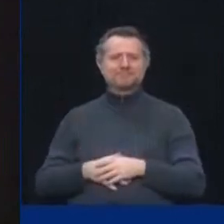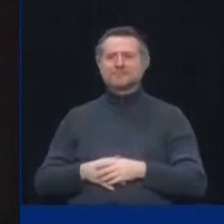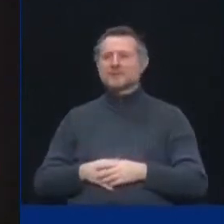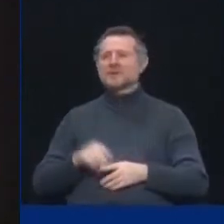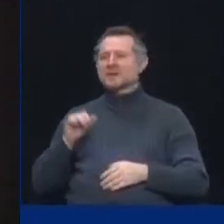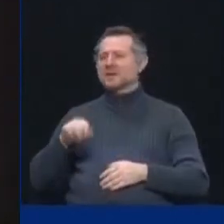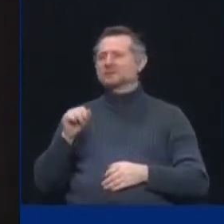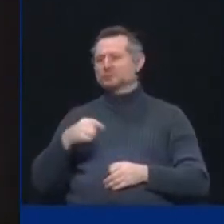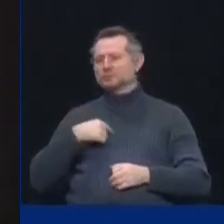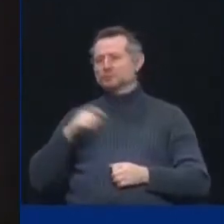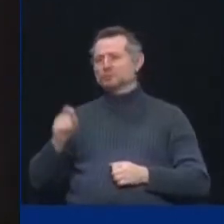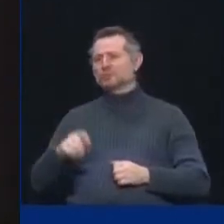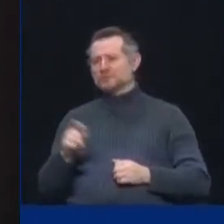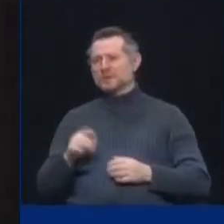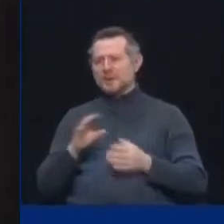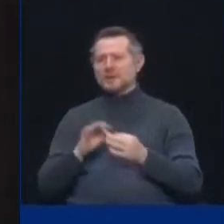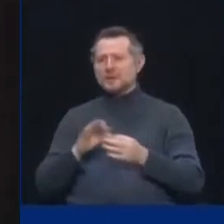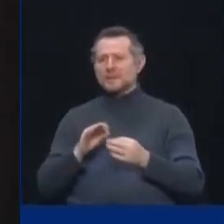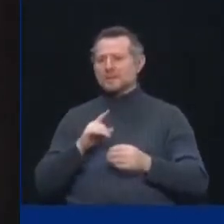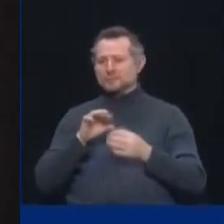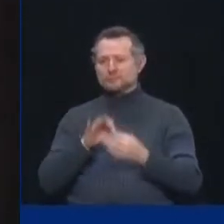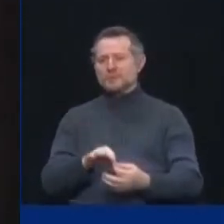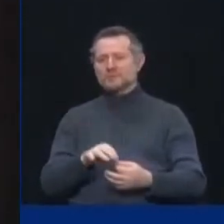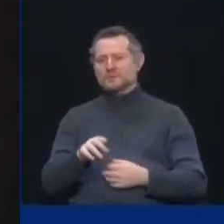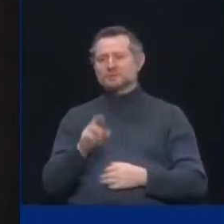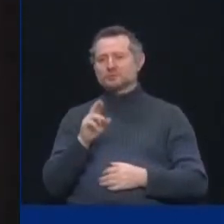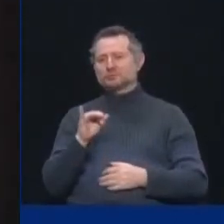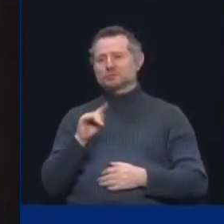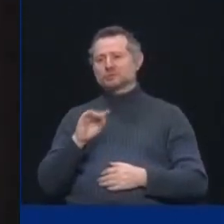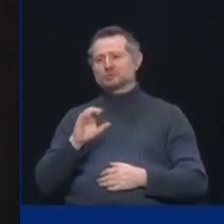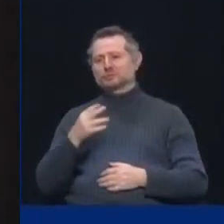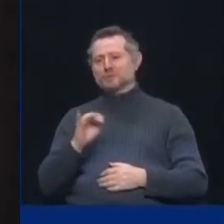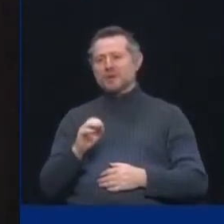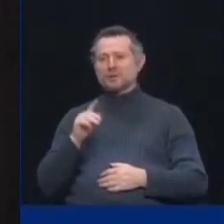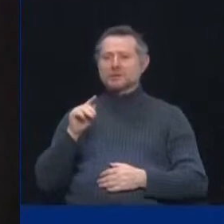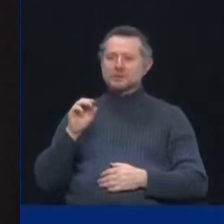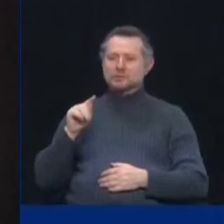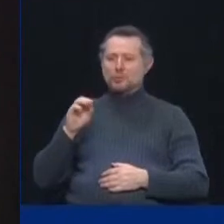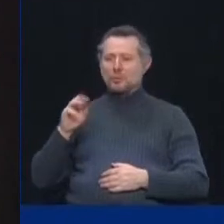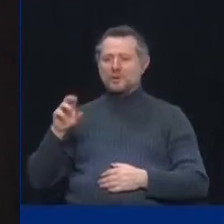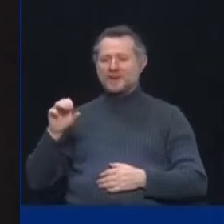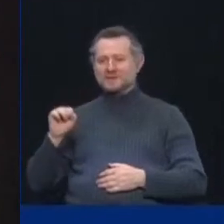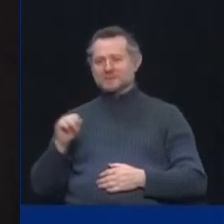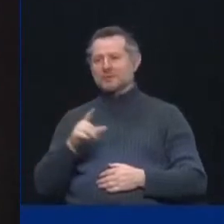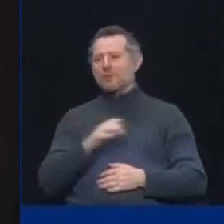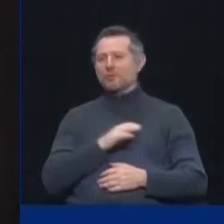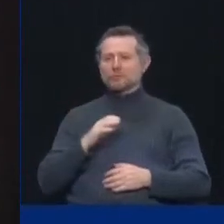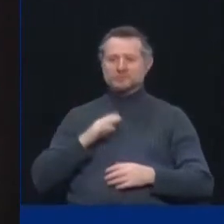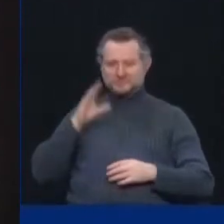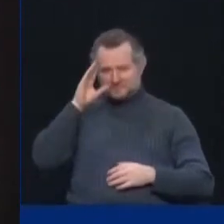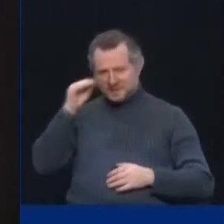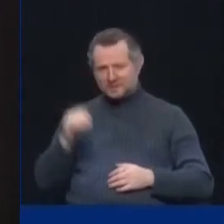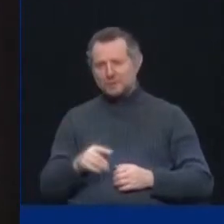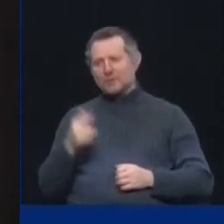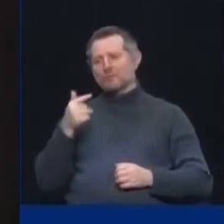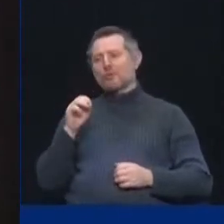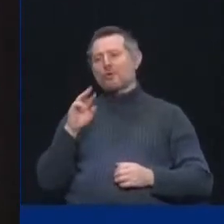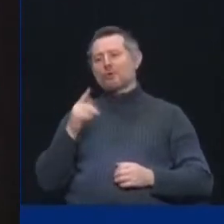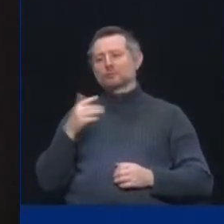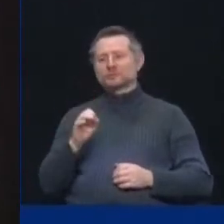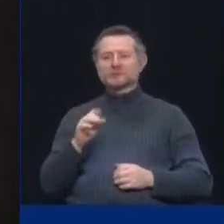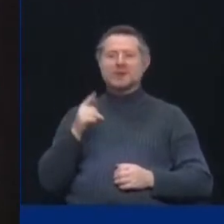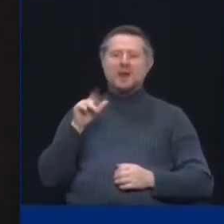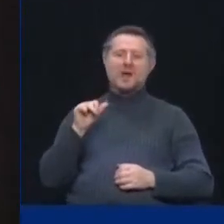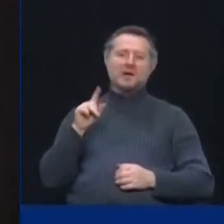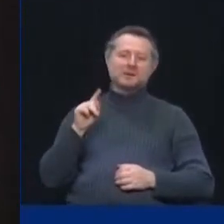should say something about Richie Torres, Congressman, and George Latimer, who I also served with up in